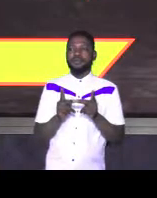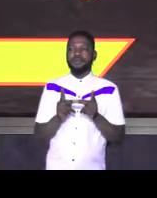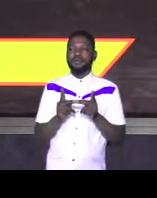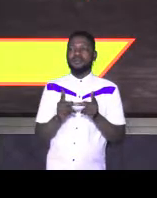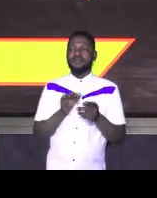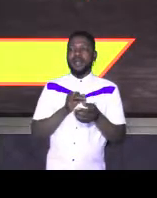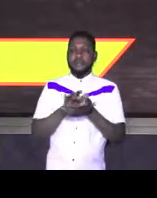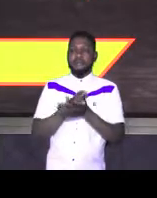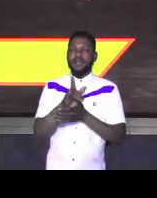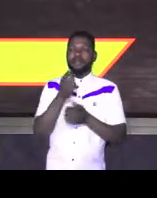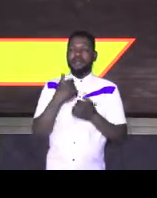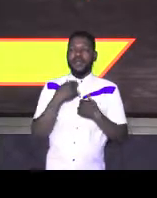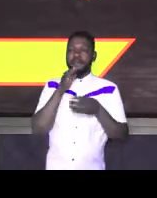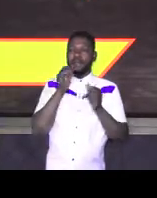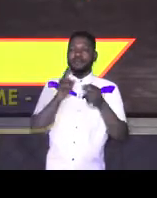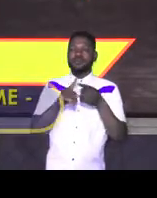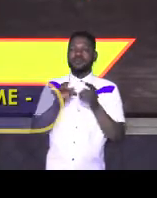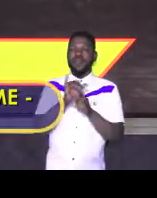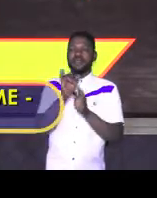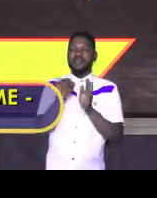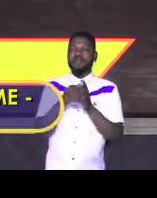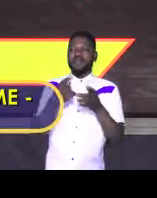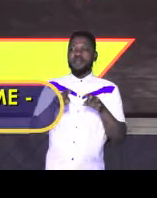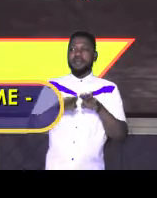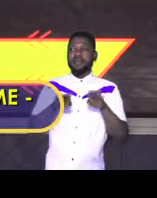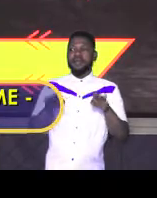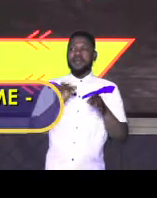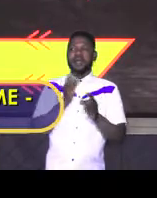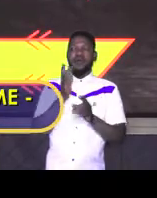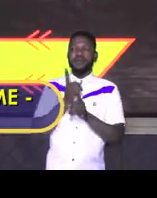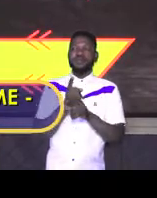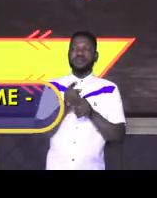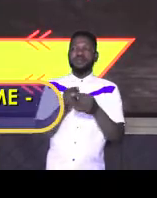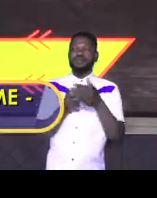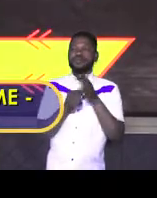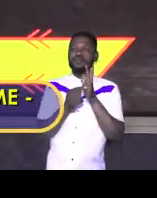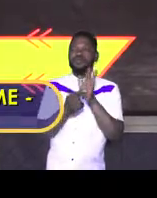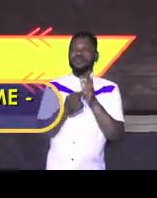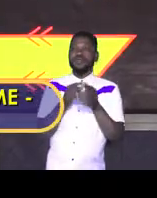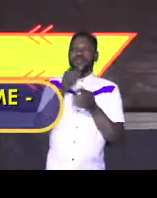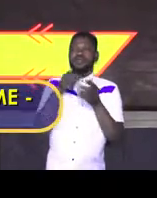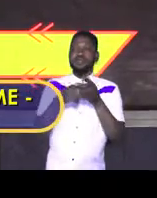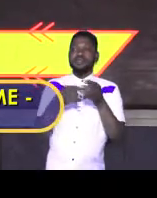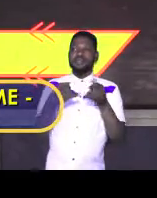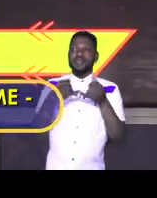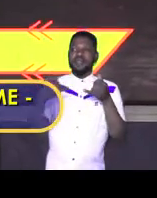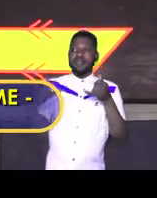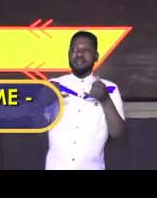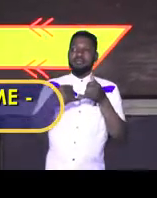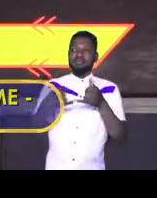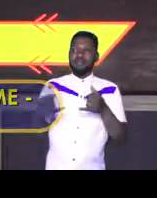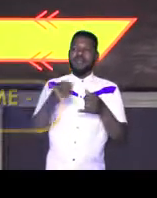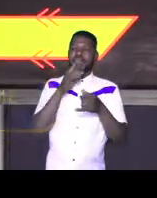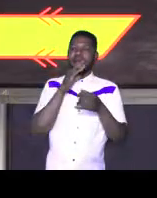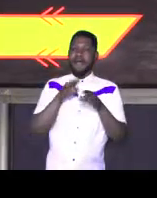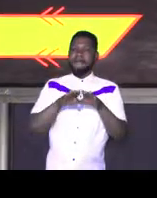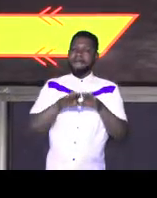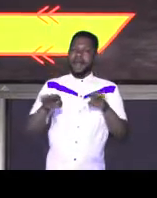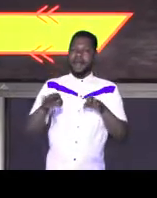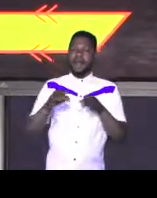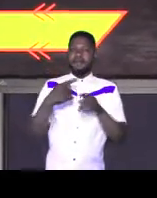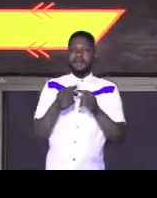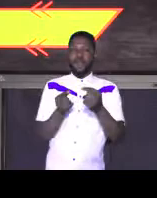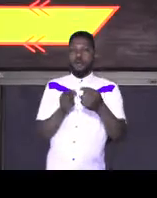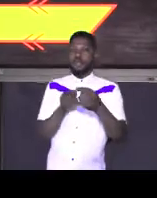Alrighty then, I believe that you've been able to identify the parallel sides. I'll just show you. Now this line and this line are parallel. These ones are